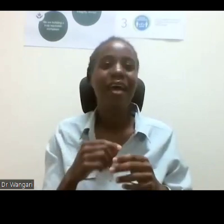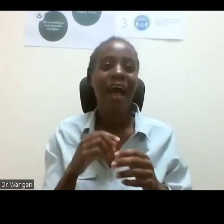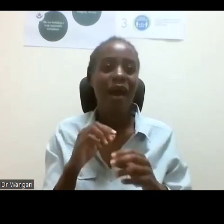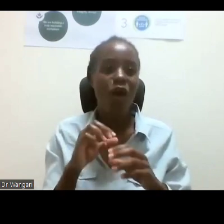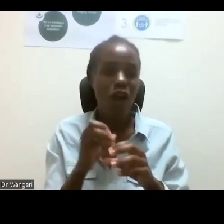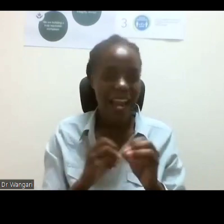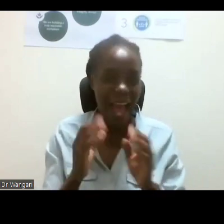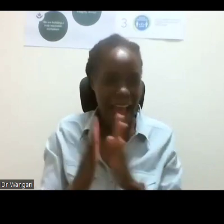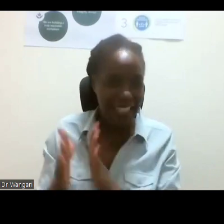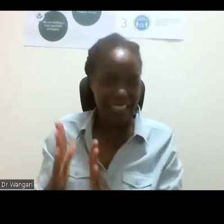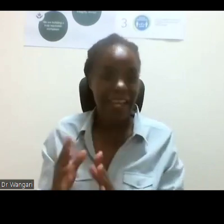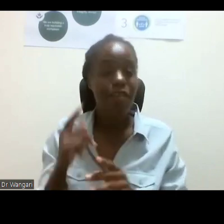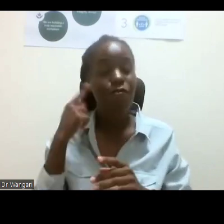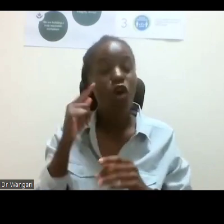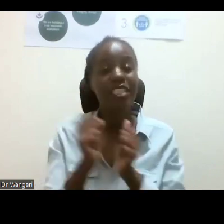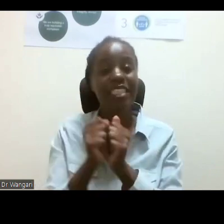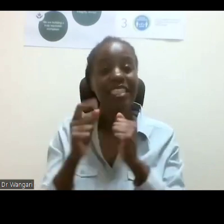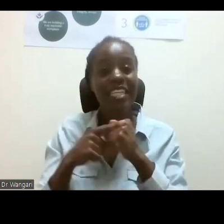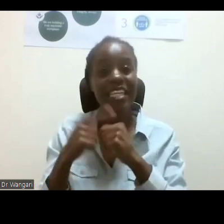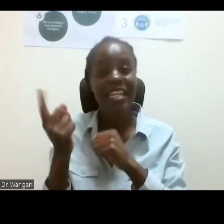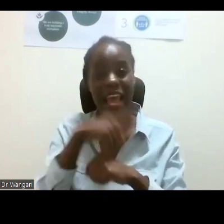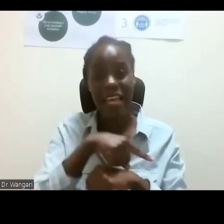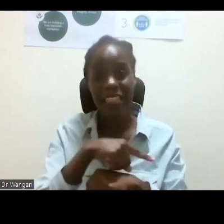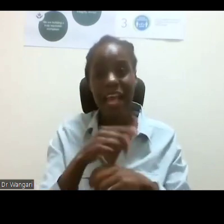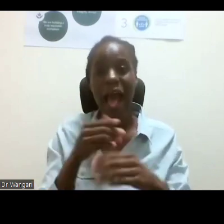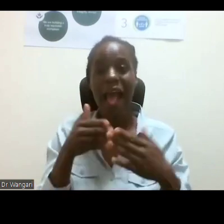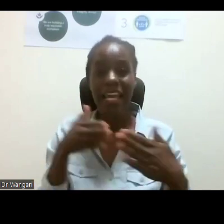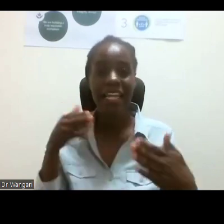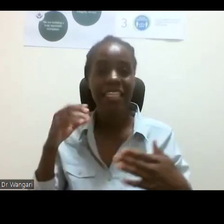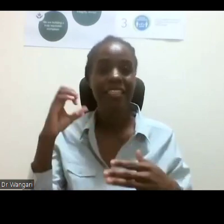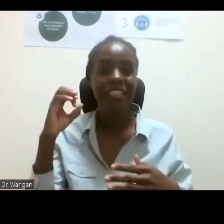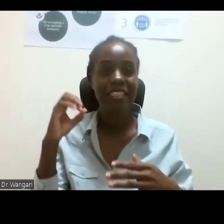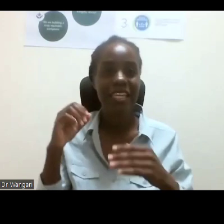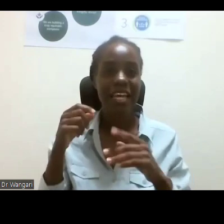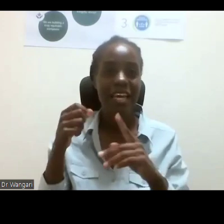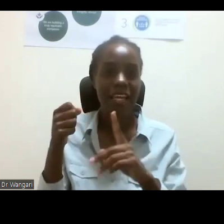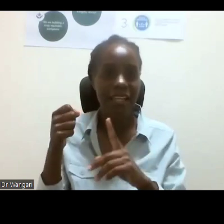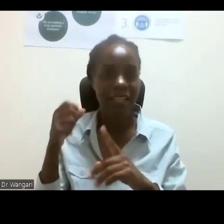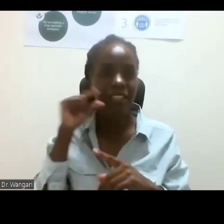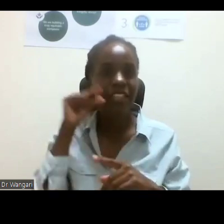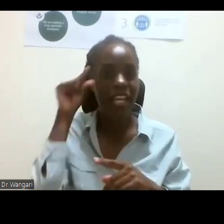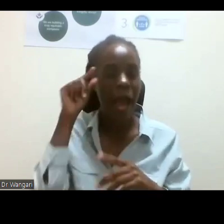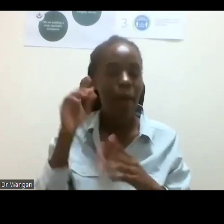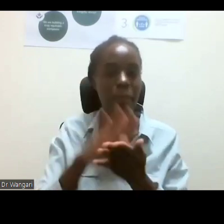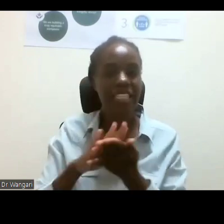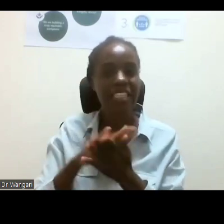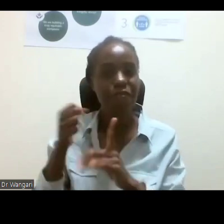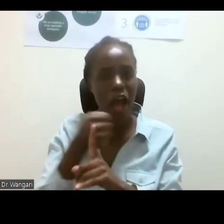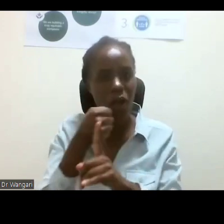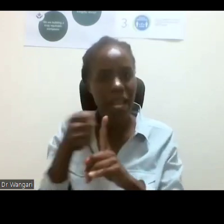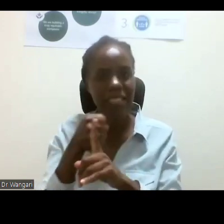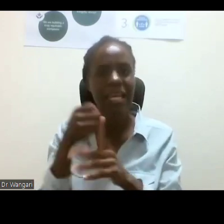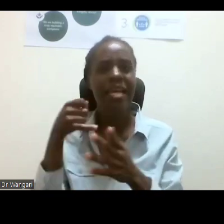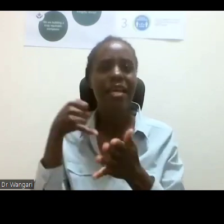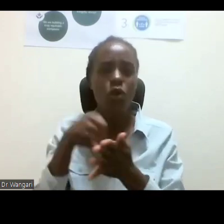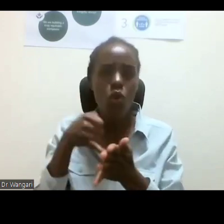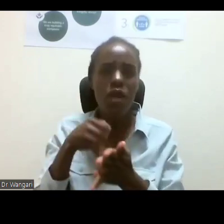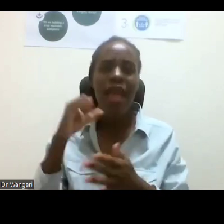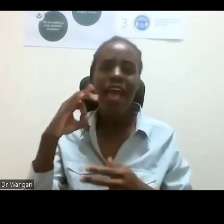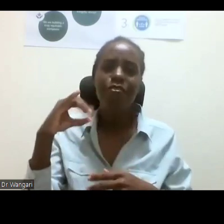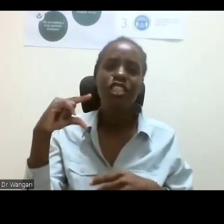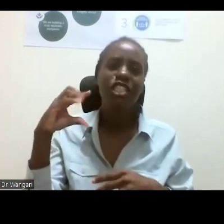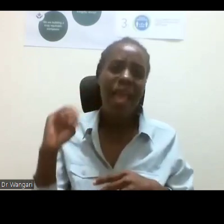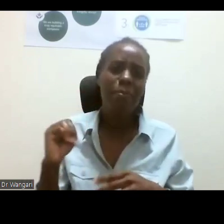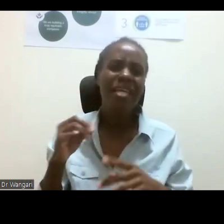international community is observing the 16 days of activism against gender-based violence. FGMC being the worst form of violence against women